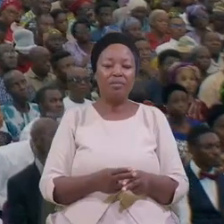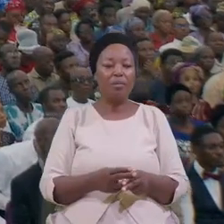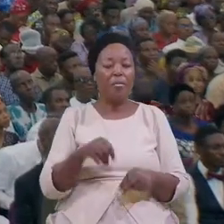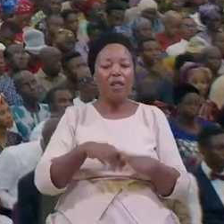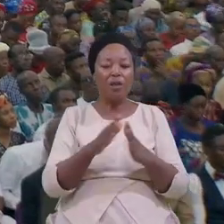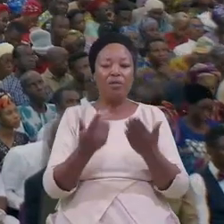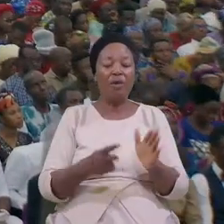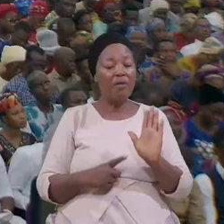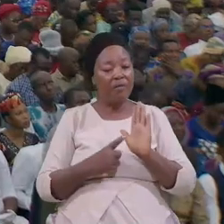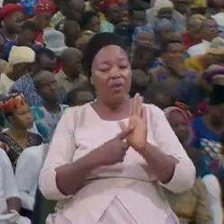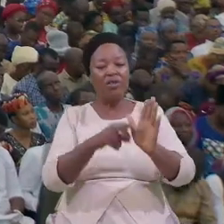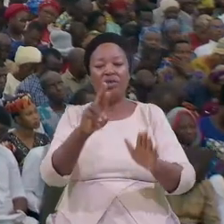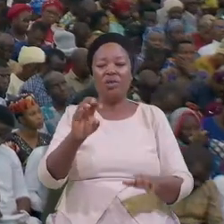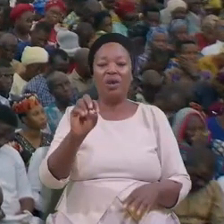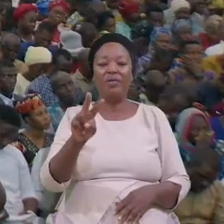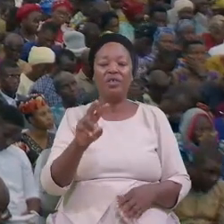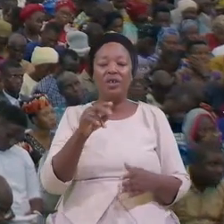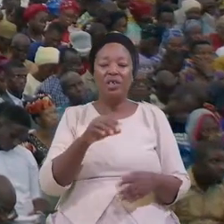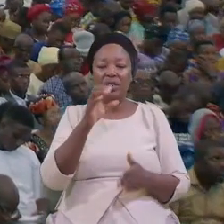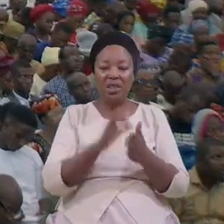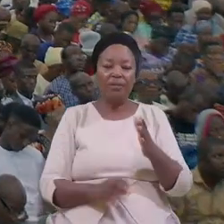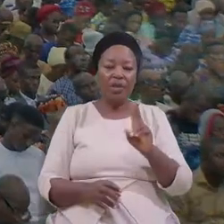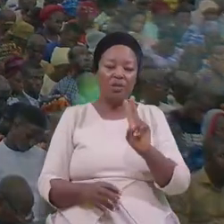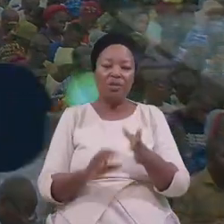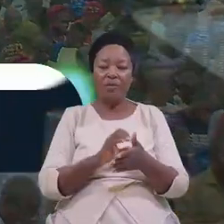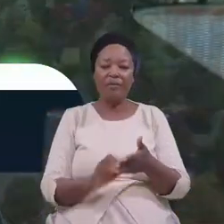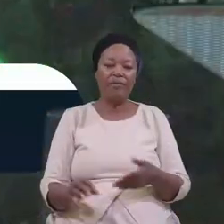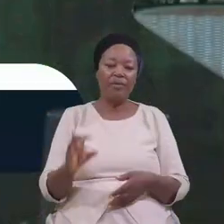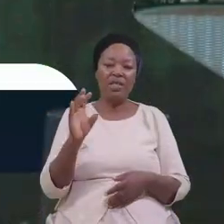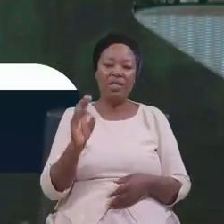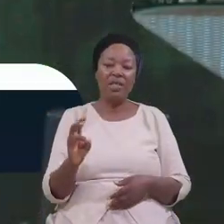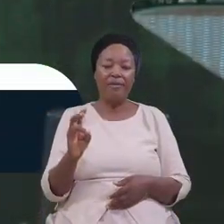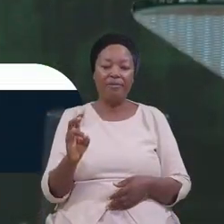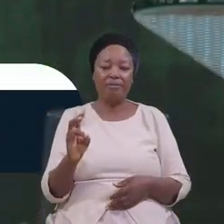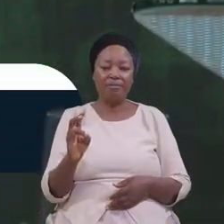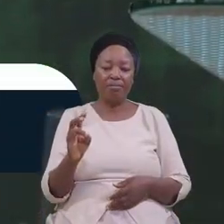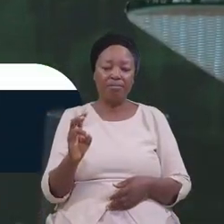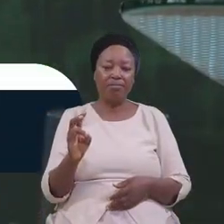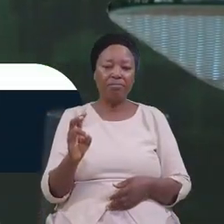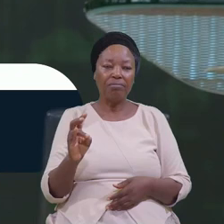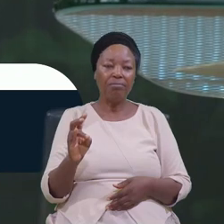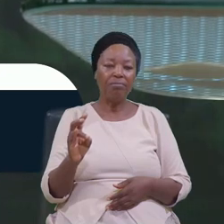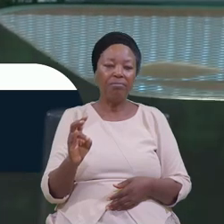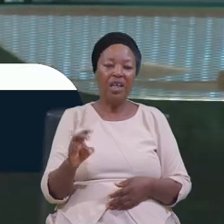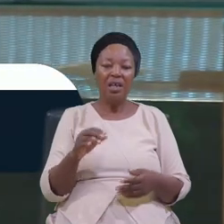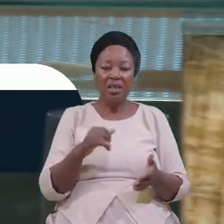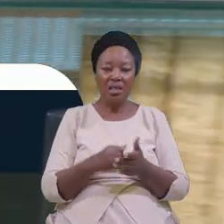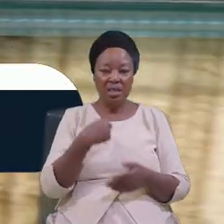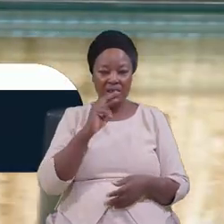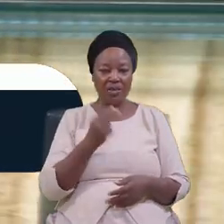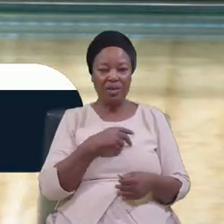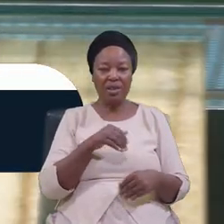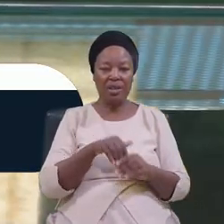Revelation chapter 2, verse 7. In Revelation chapter 2, we're looking at verse 7. It tells us in